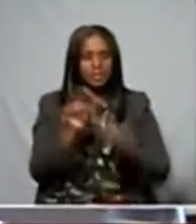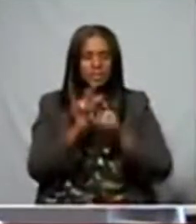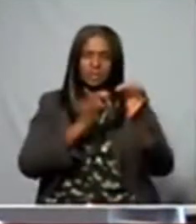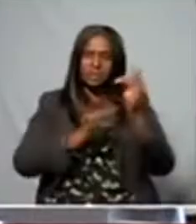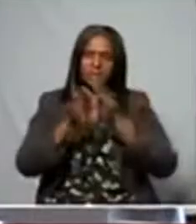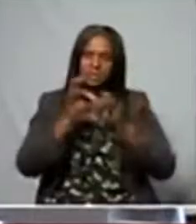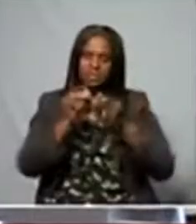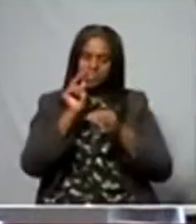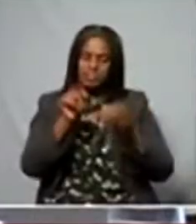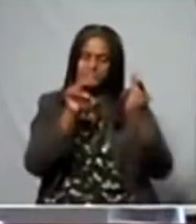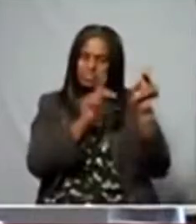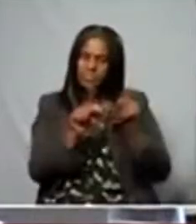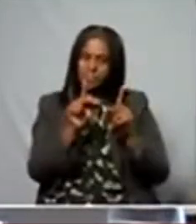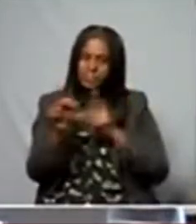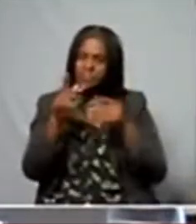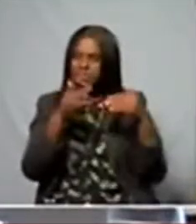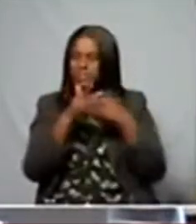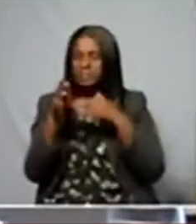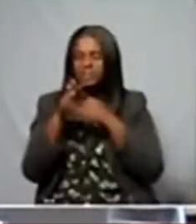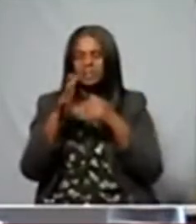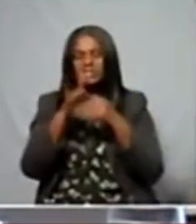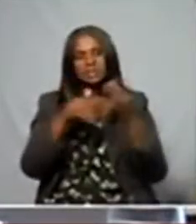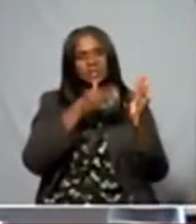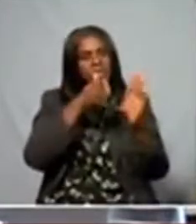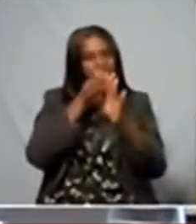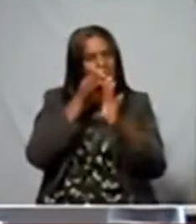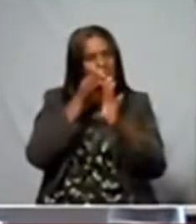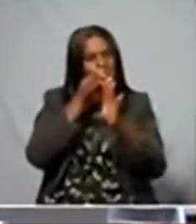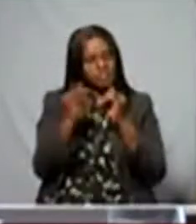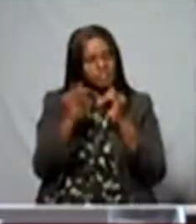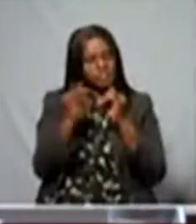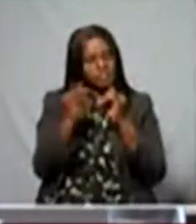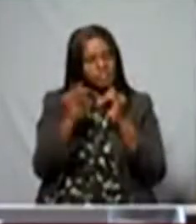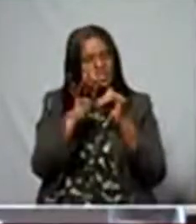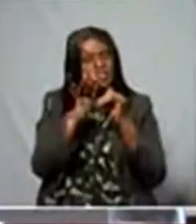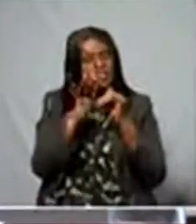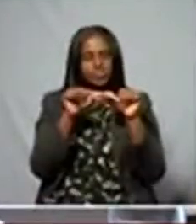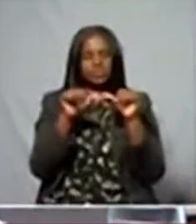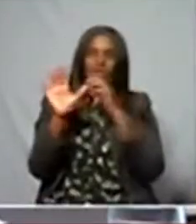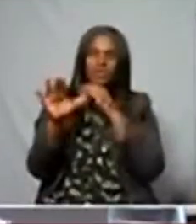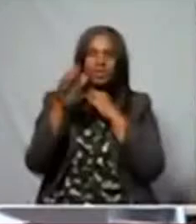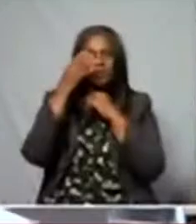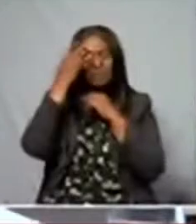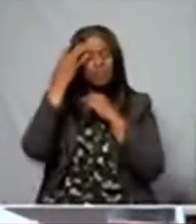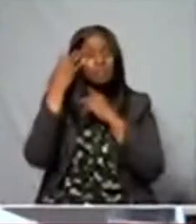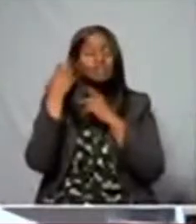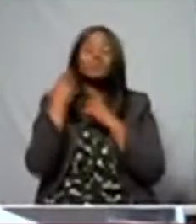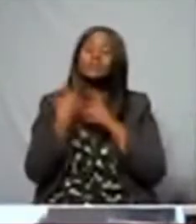Explanation of performance against target. Implementation still ongoing.